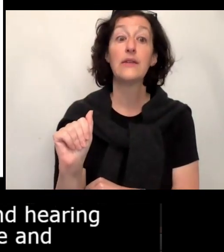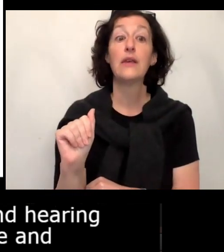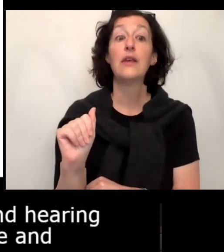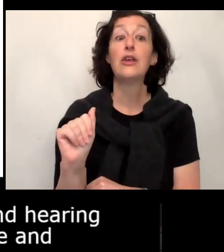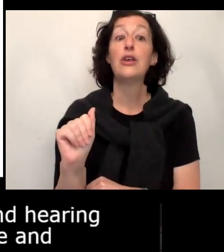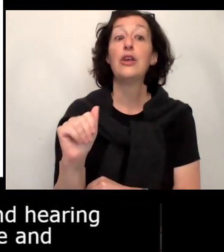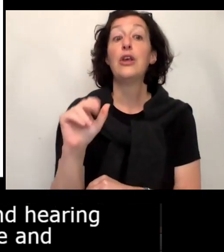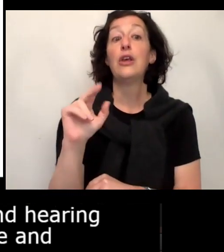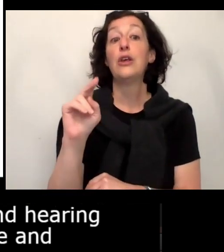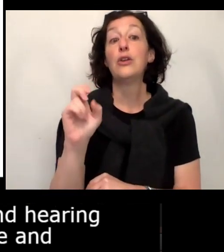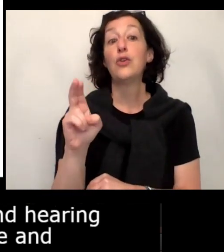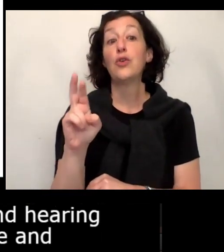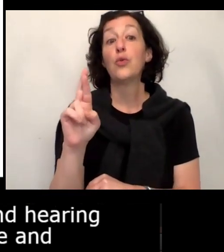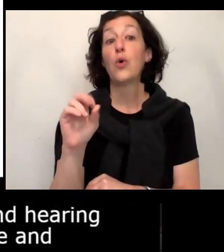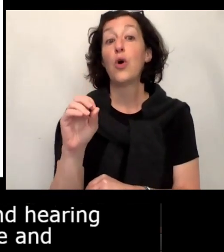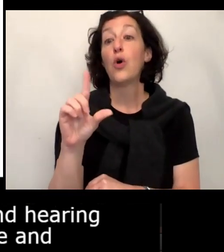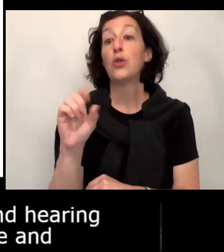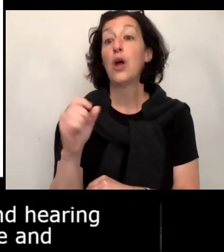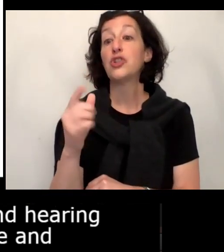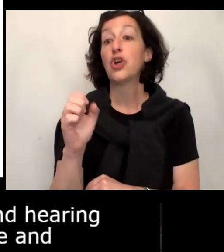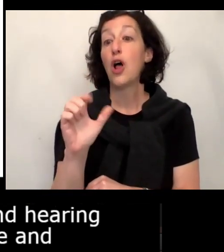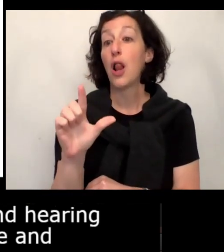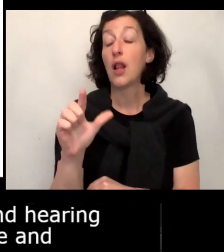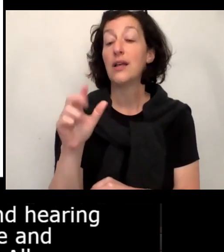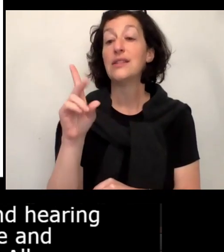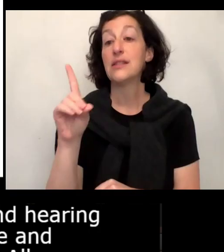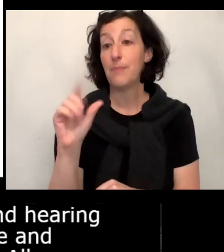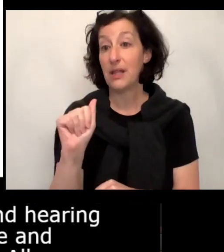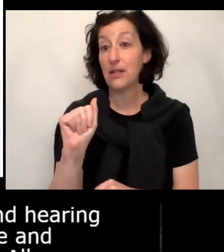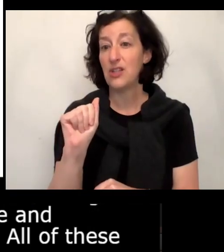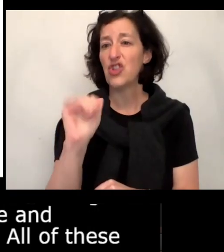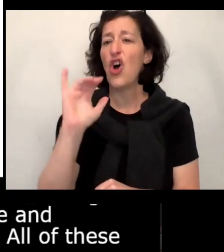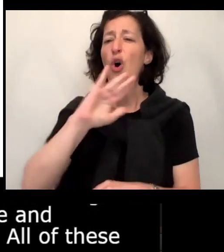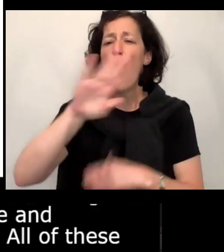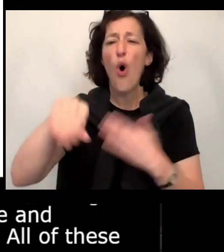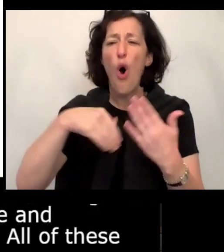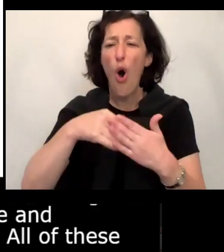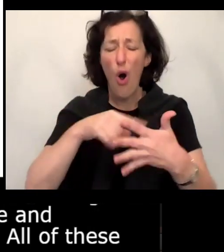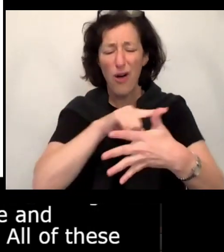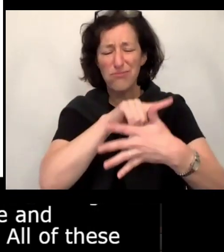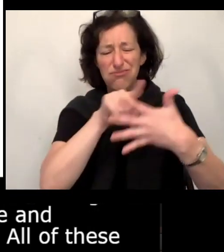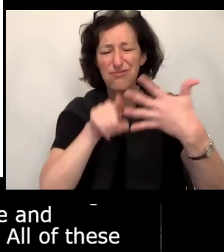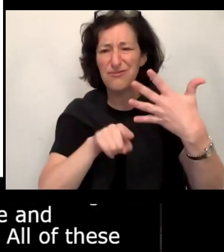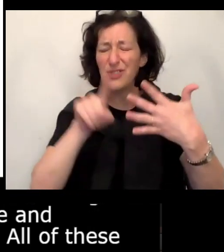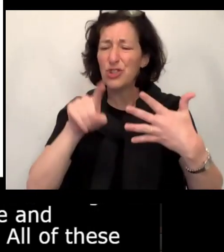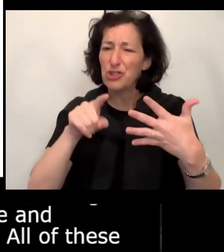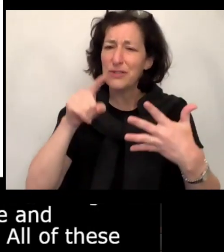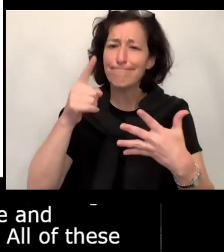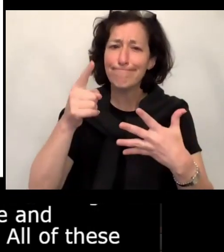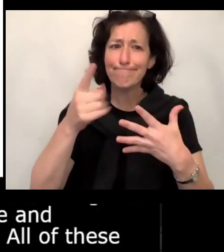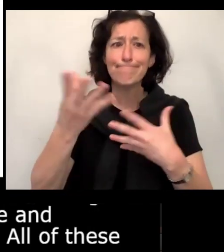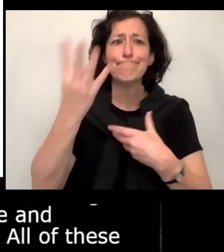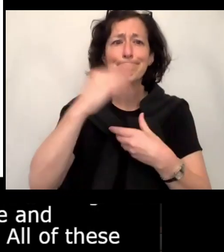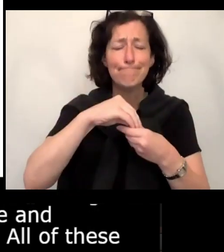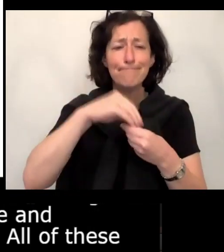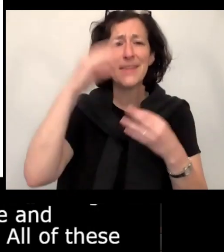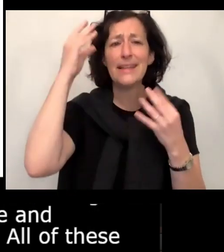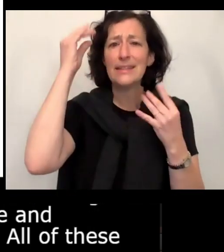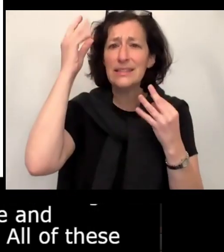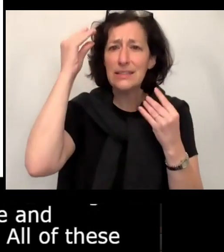disabilities. All of these should be taken into account and should